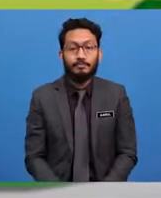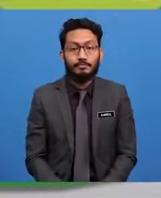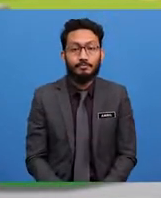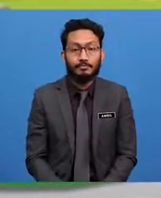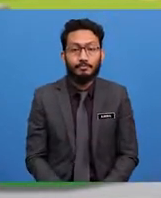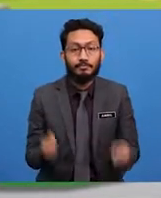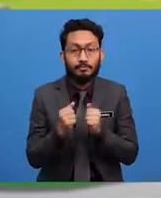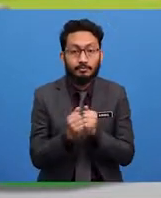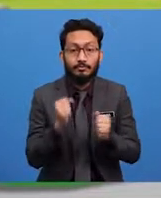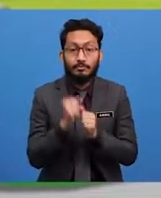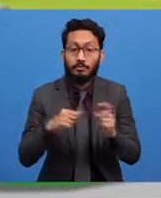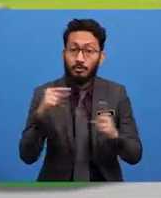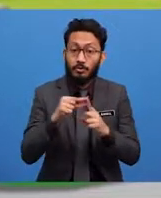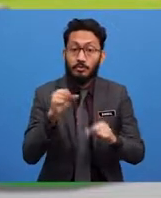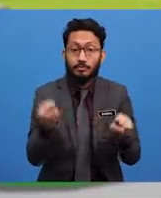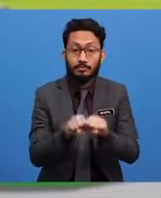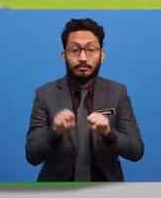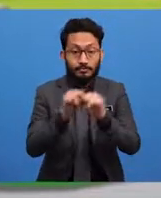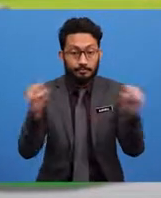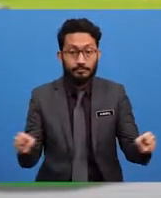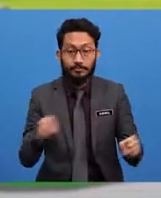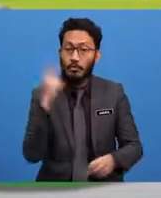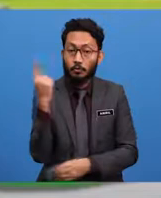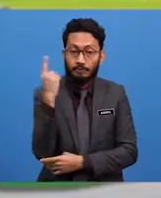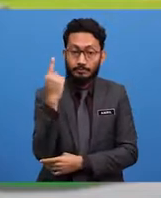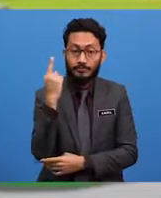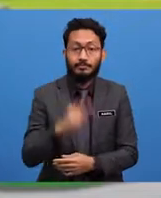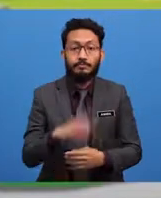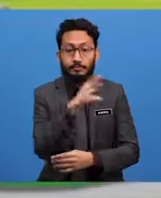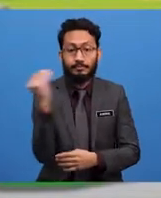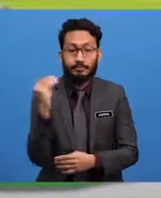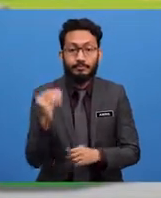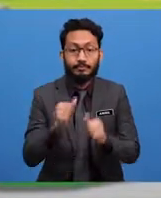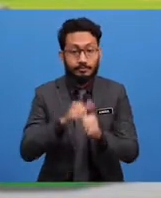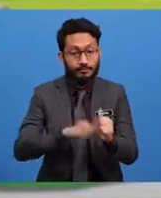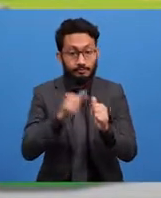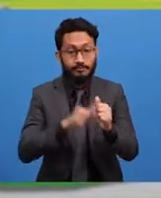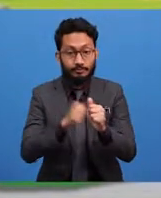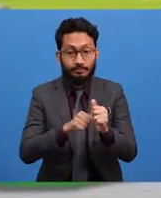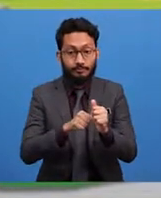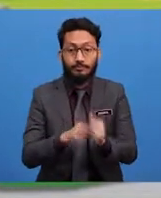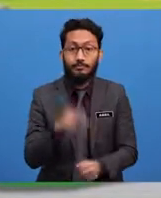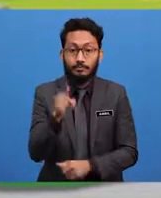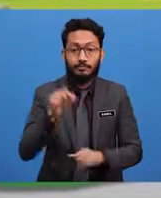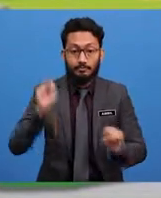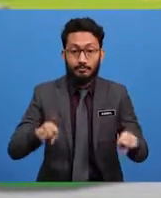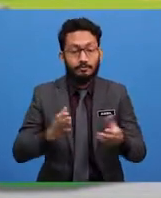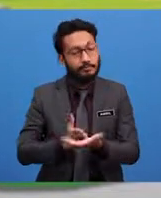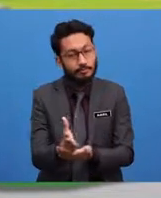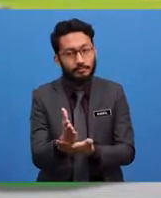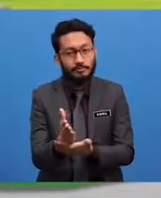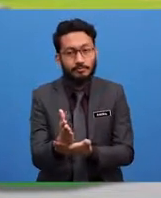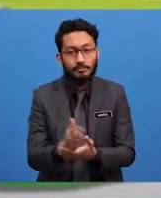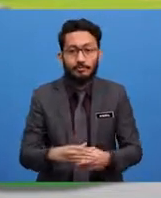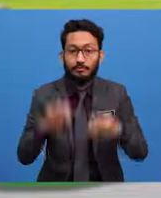With the words such as always and every, you can straight